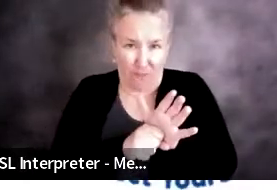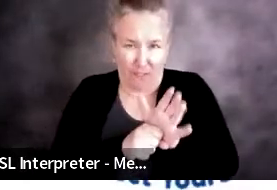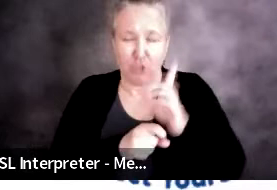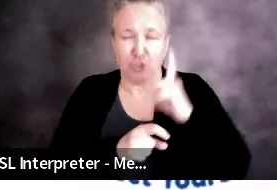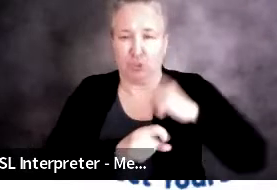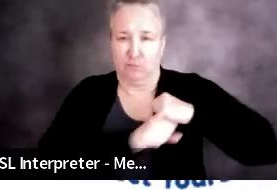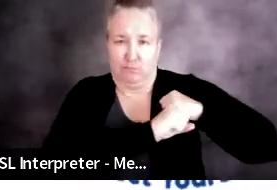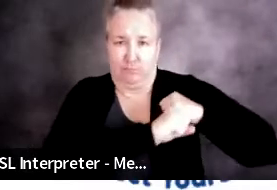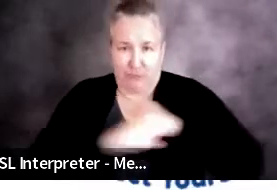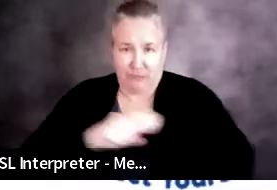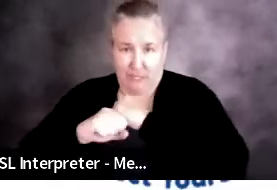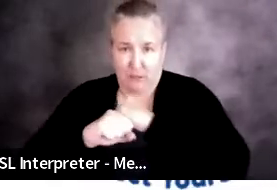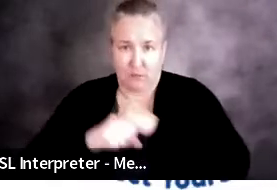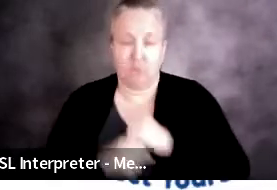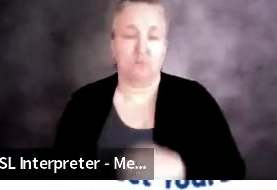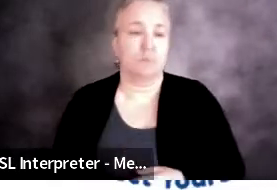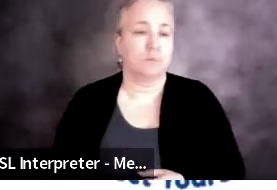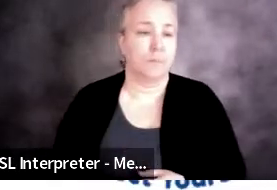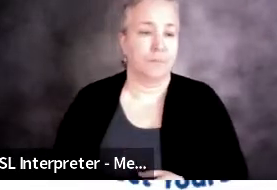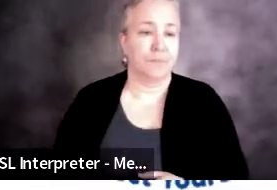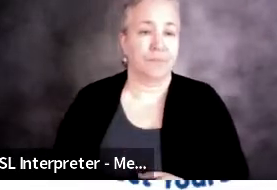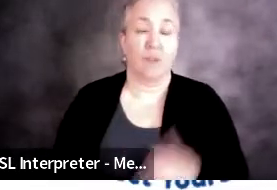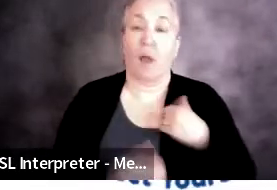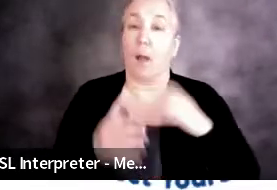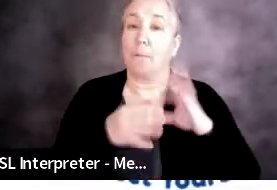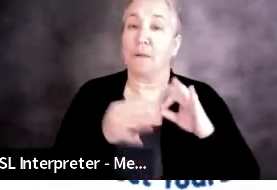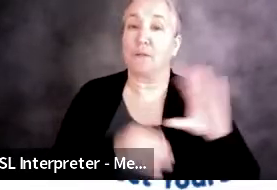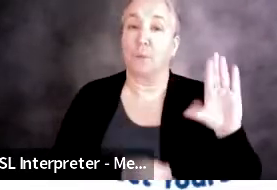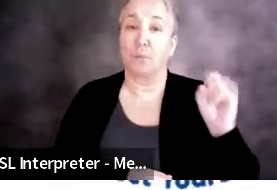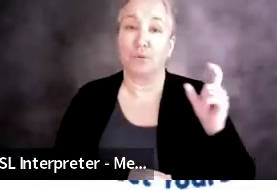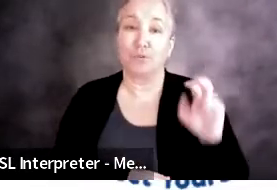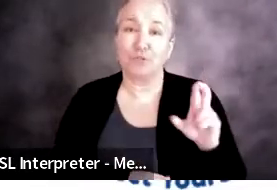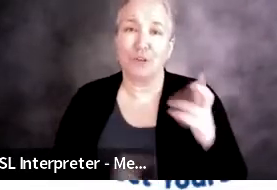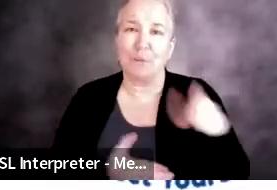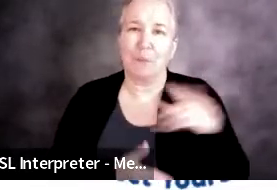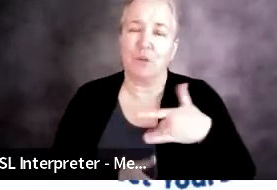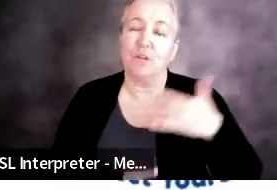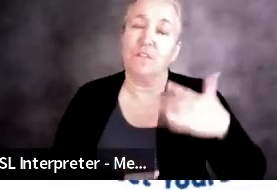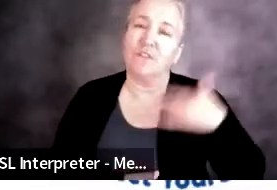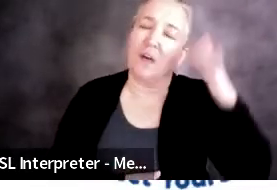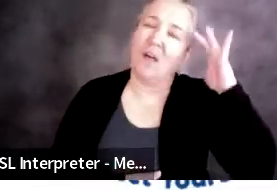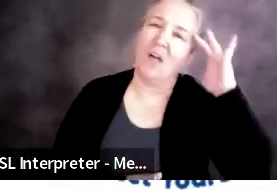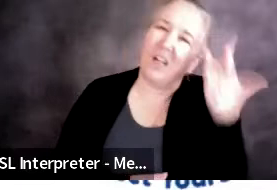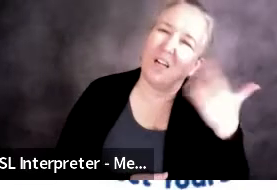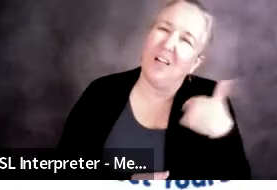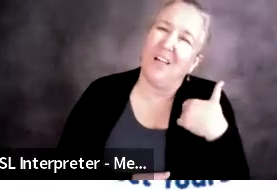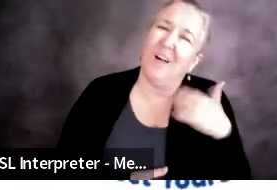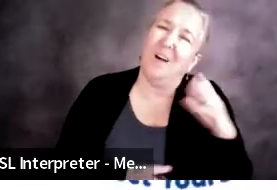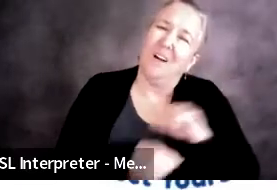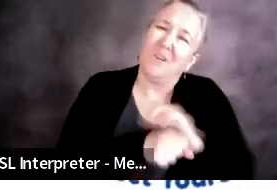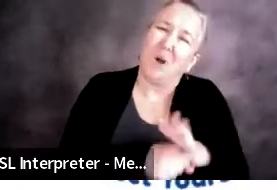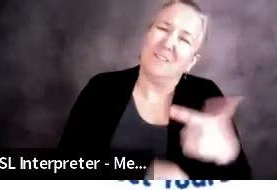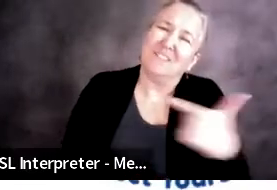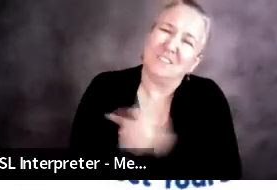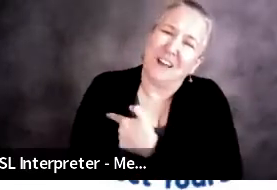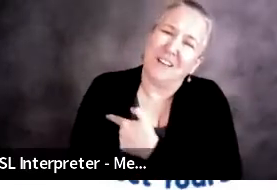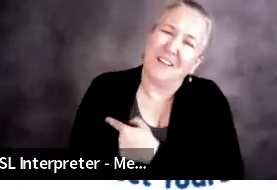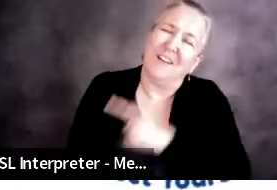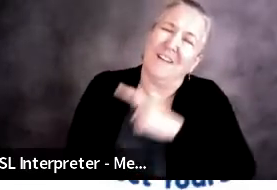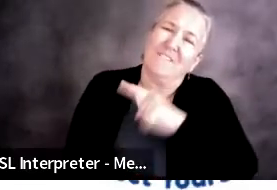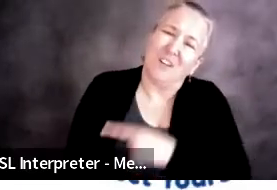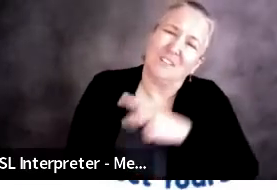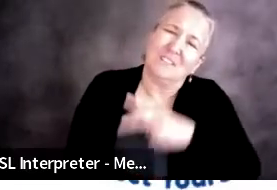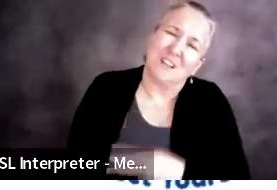And so I know as we talk about boosters, you might be feeling like, ugh, another booster. But it is expected